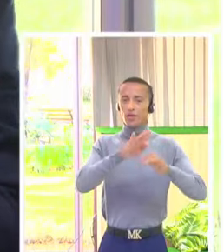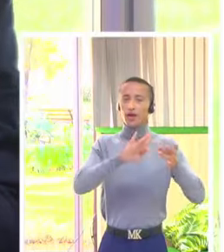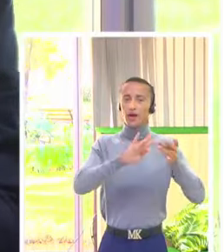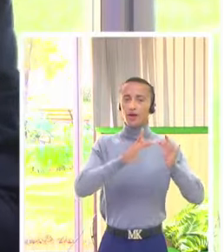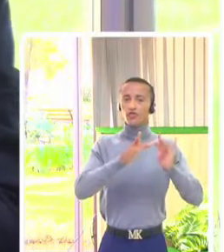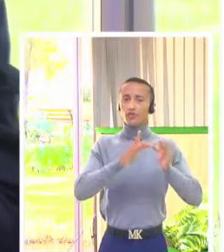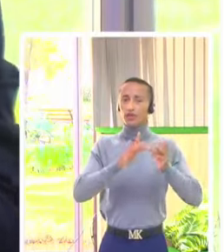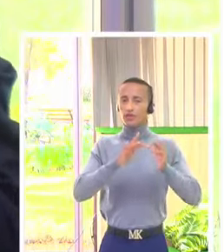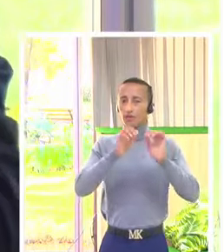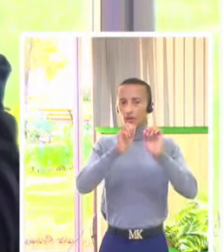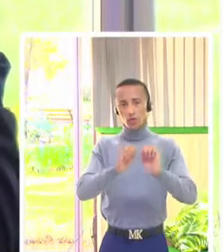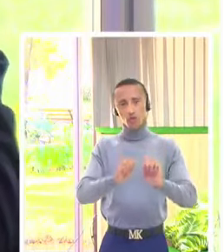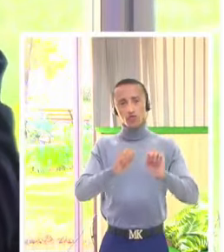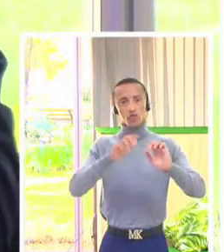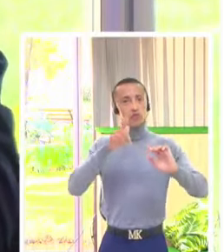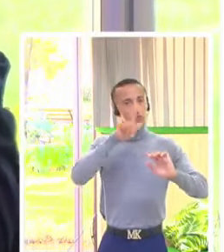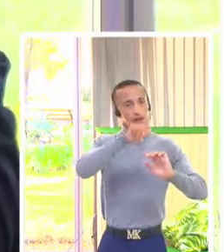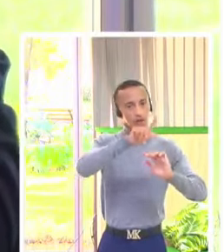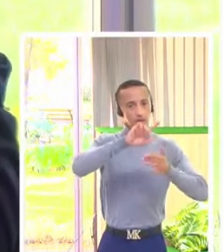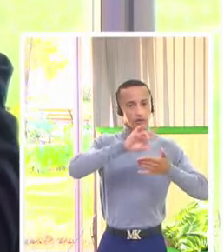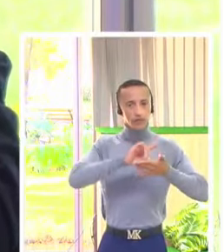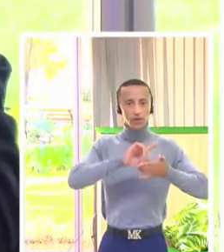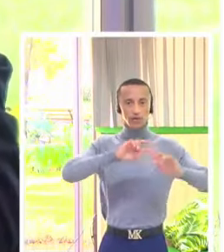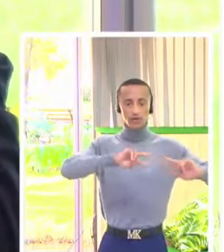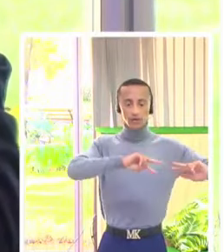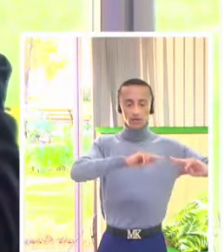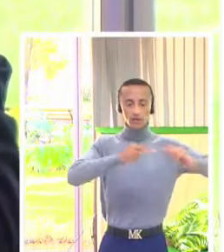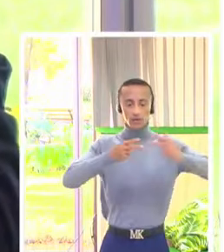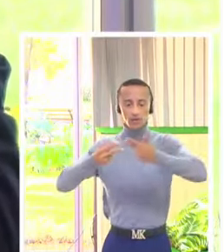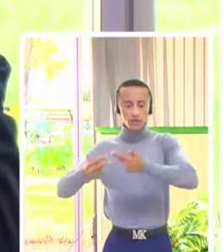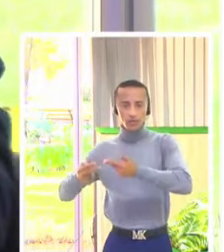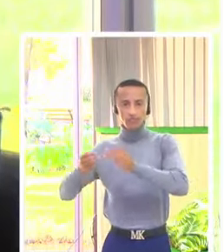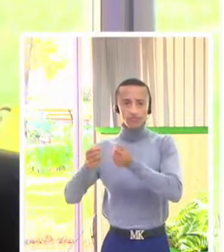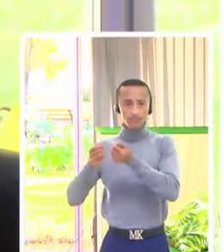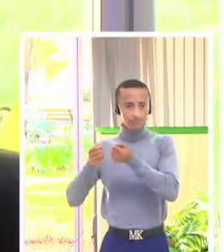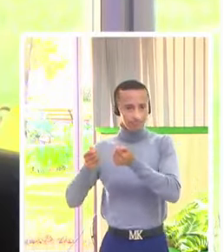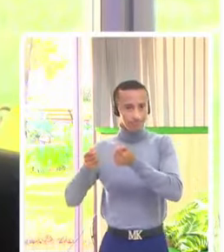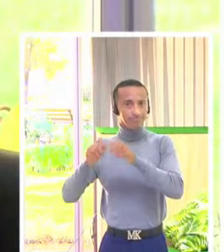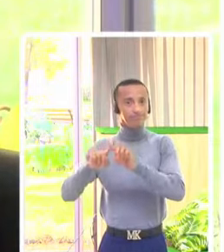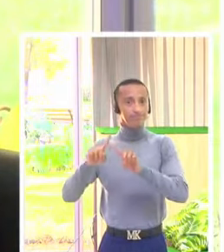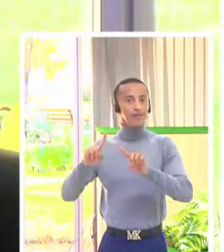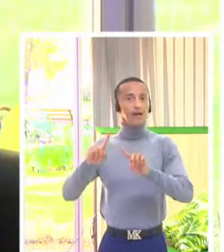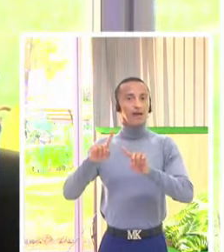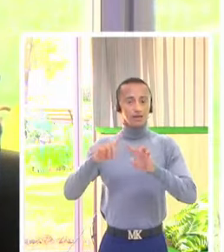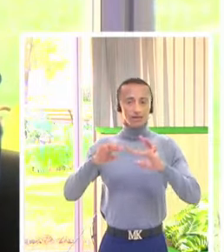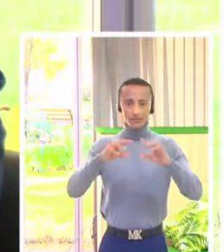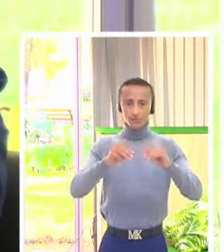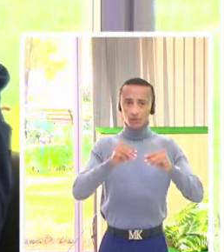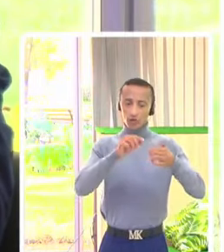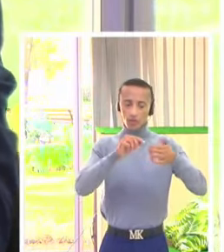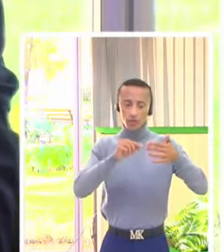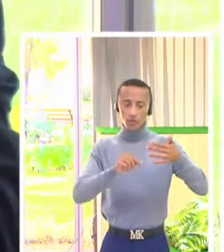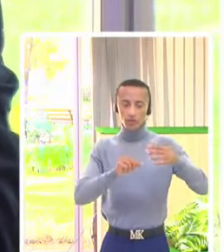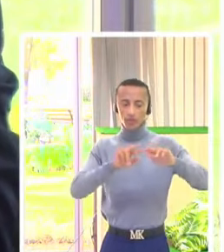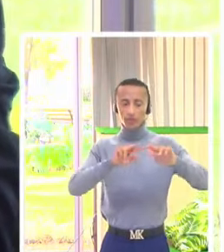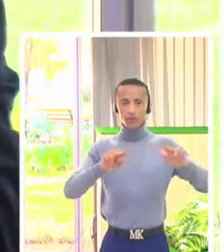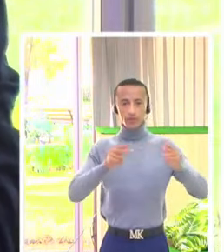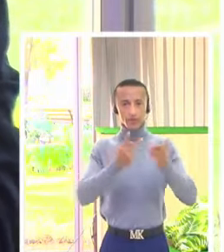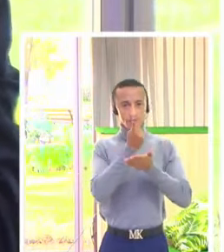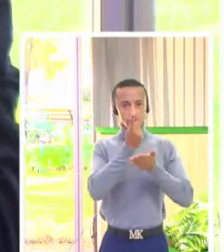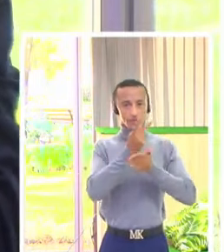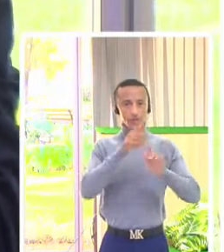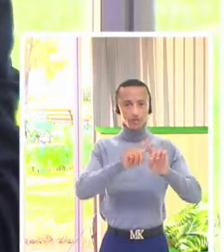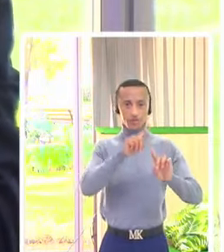or, you know, identify. A lot of corruption happened because people were not identified. There were false